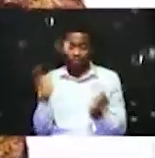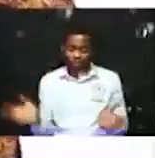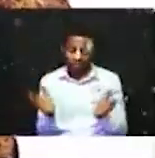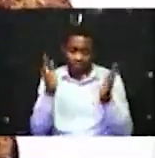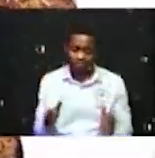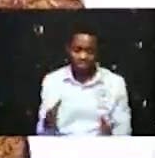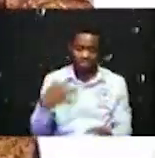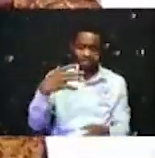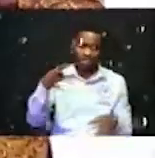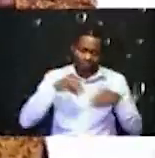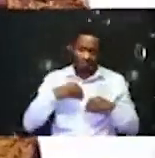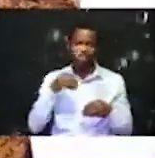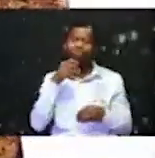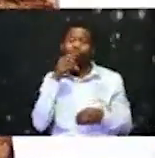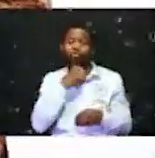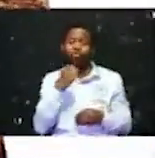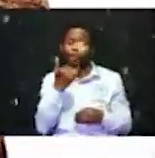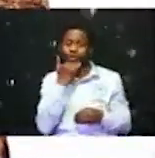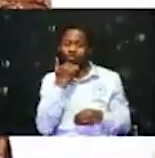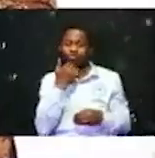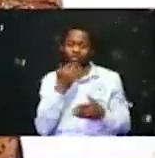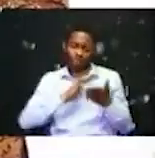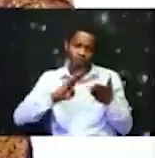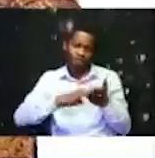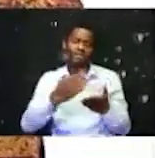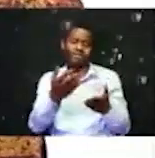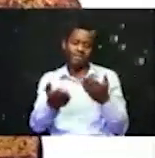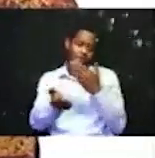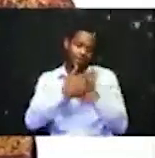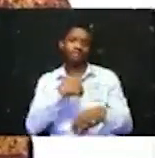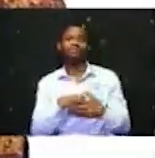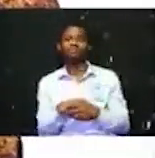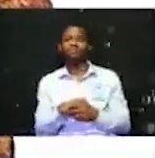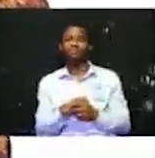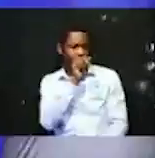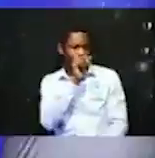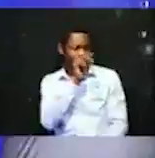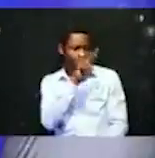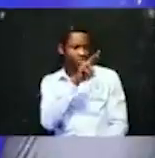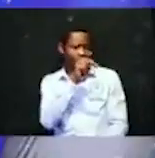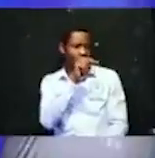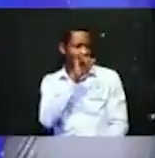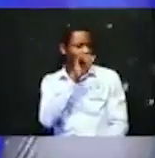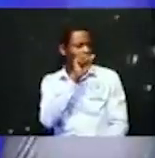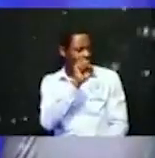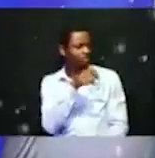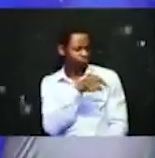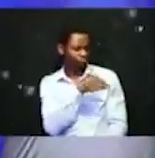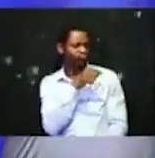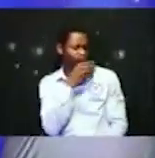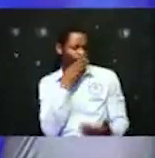So between these two people, by their actions, people will say Barnabas is a good man. It is ohwe nipa ben nu yade